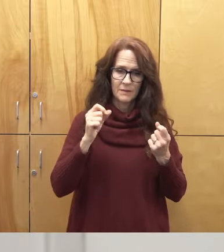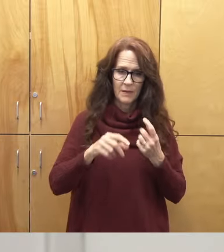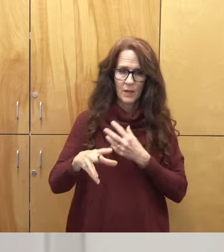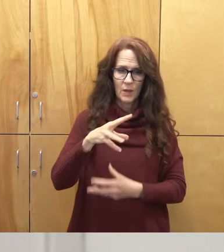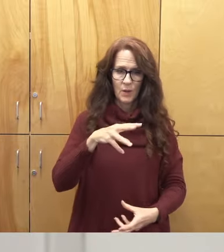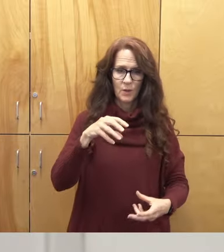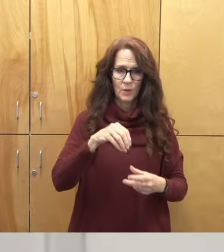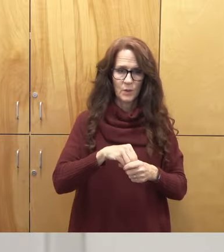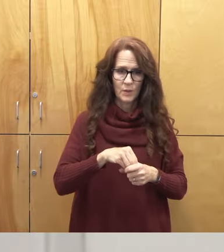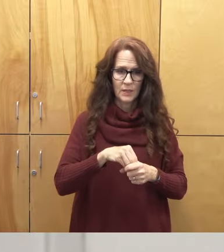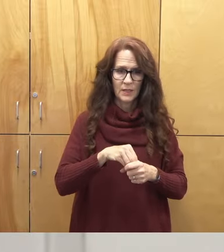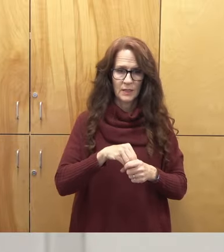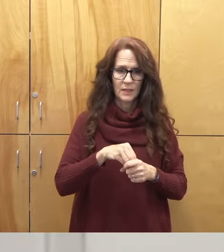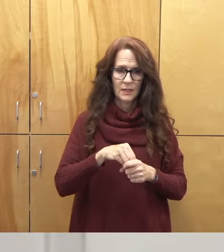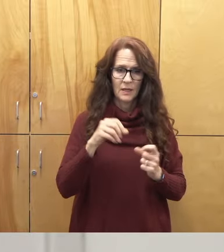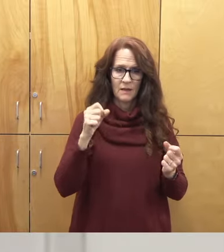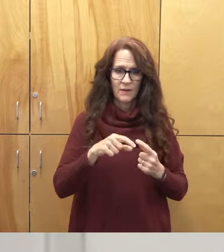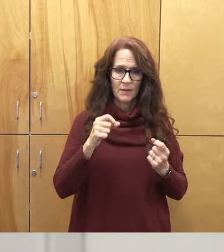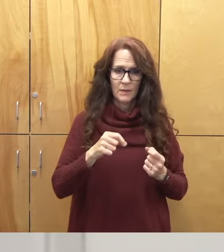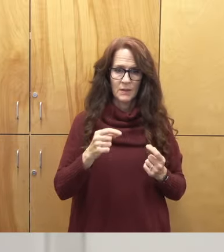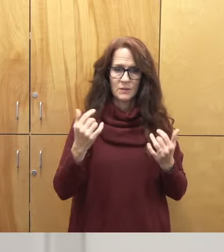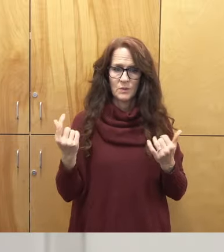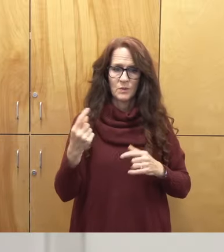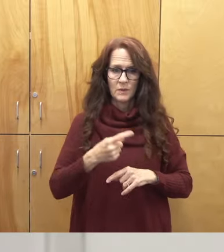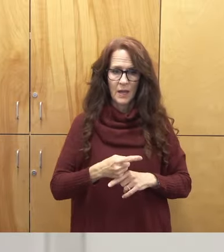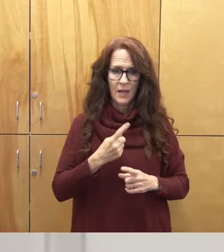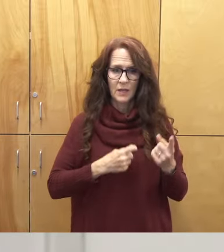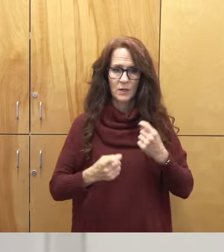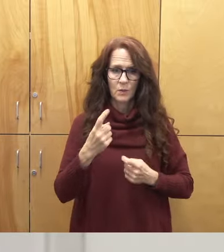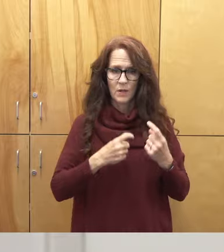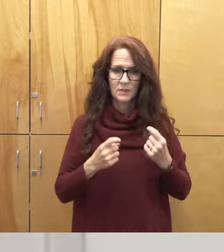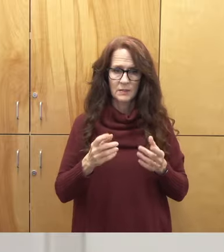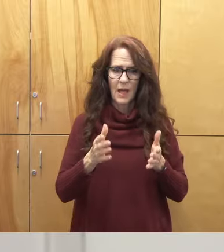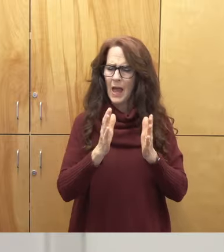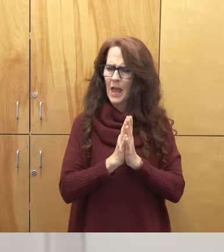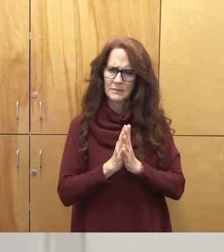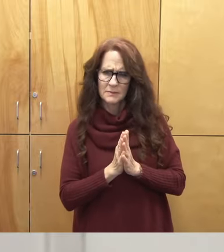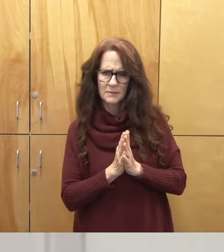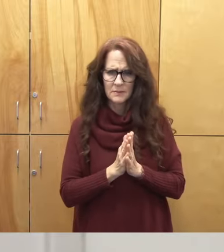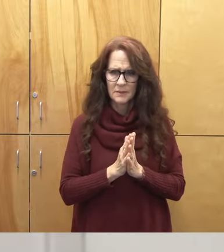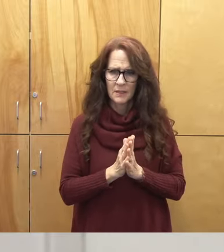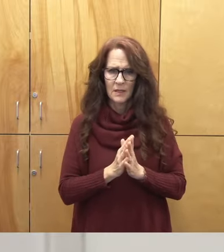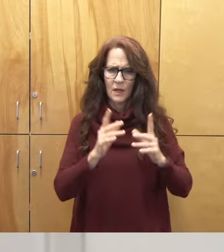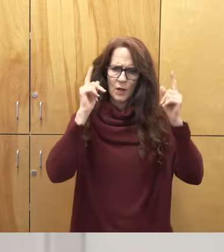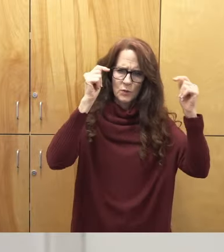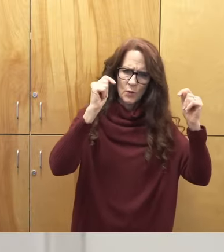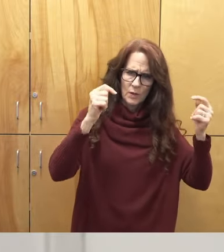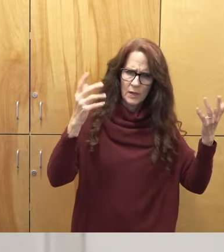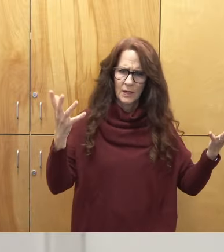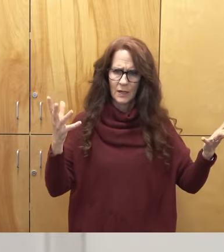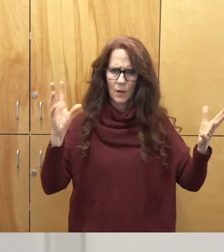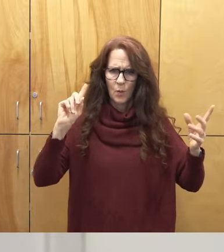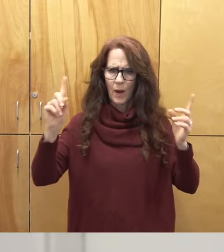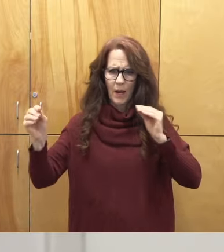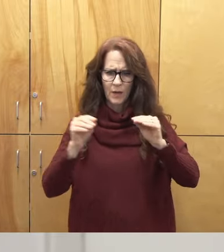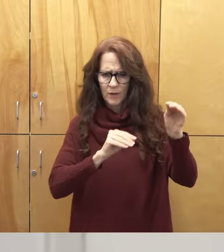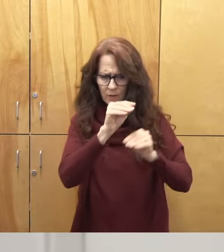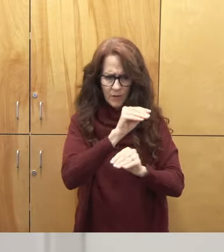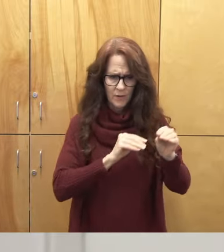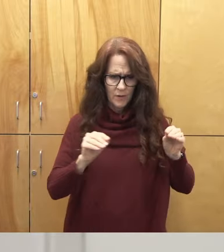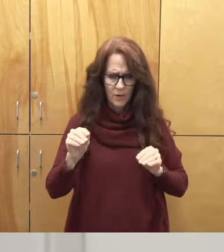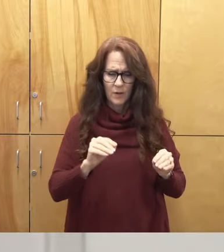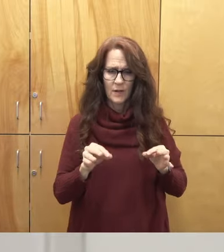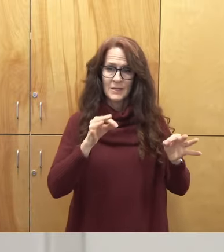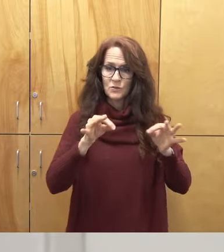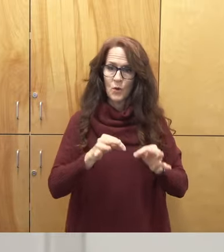including that the feedback that was given today and questions that have been asked about, if you're not having tutoring in the LCAP, where does it go? It's